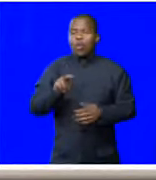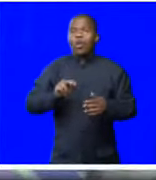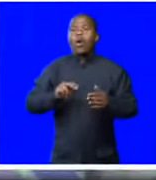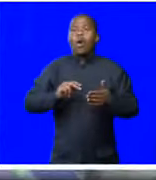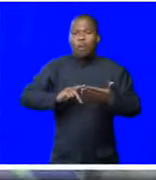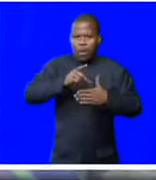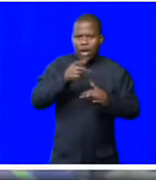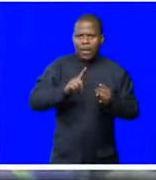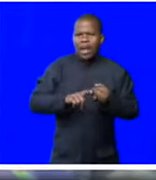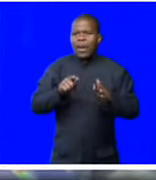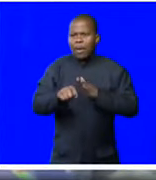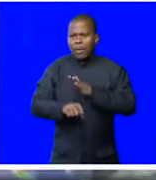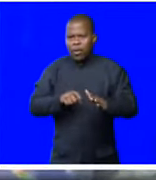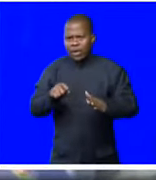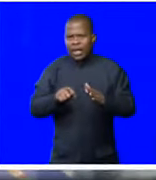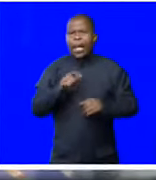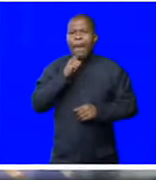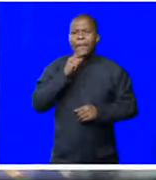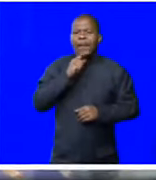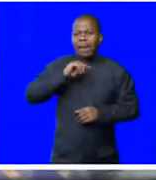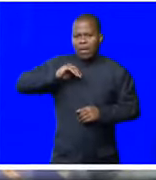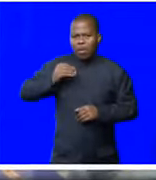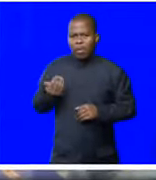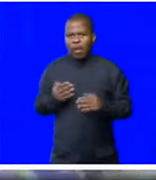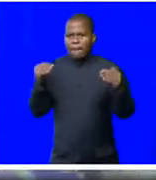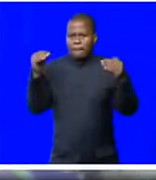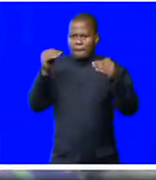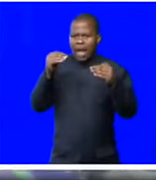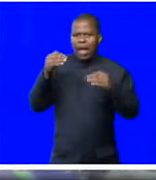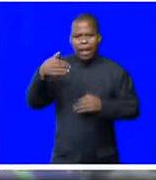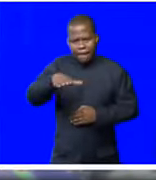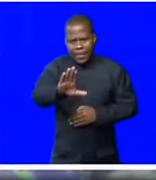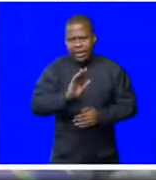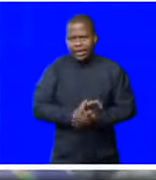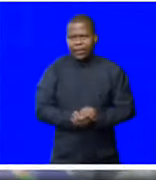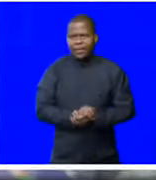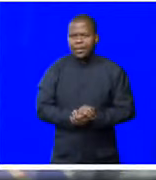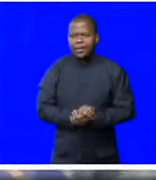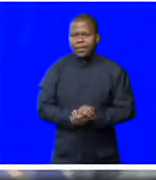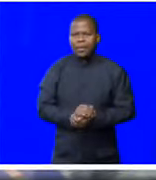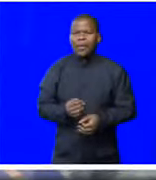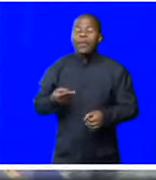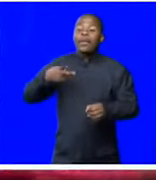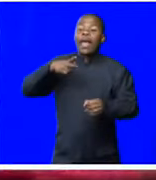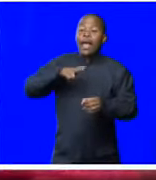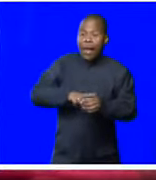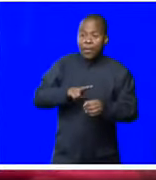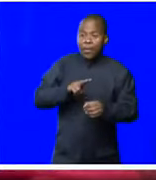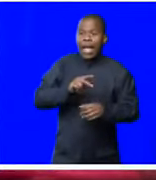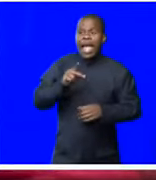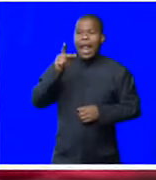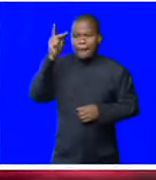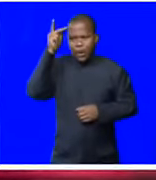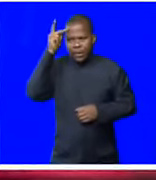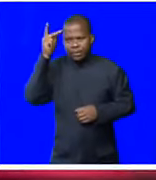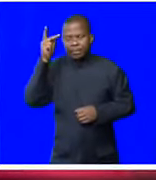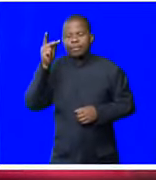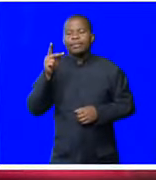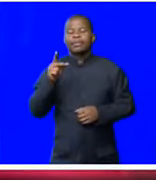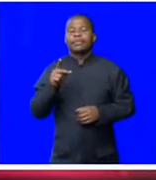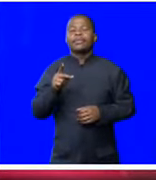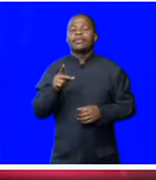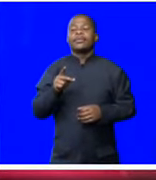projects. Part of the objectives of the SADC Protocol on Gender in Development is the implementation of